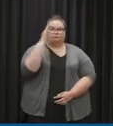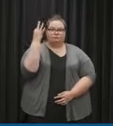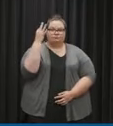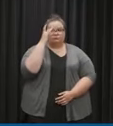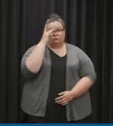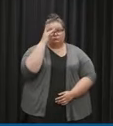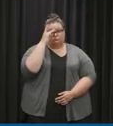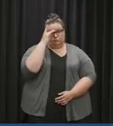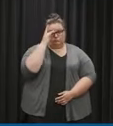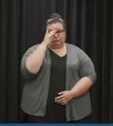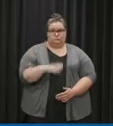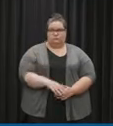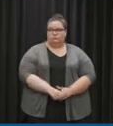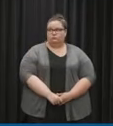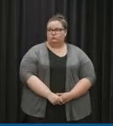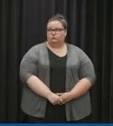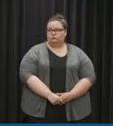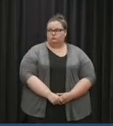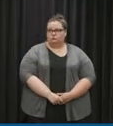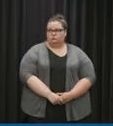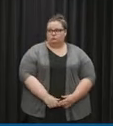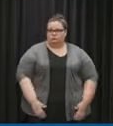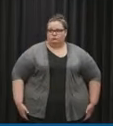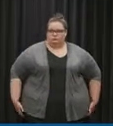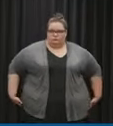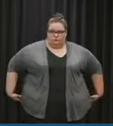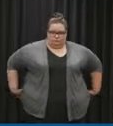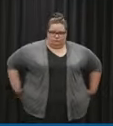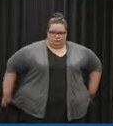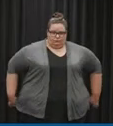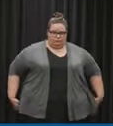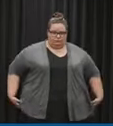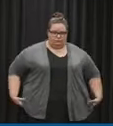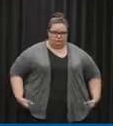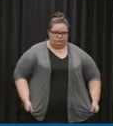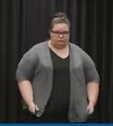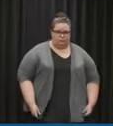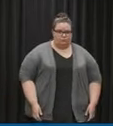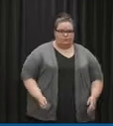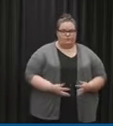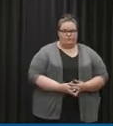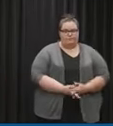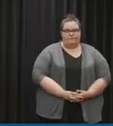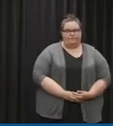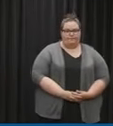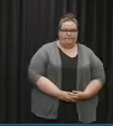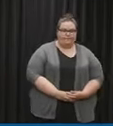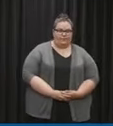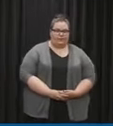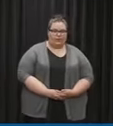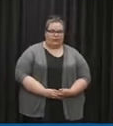je... So I would like to go back to the previous question.